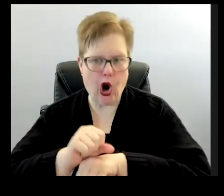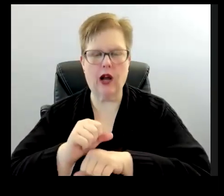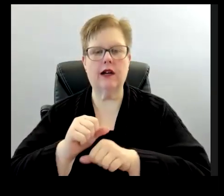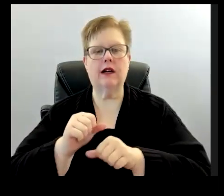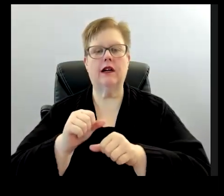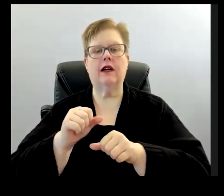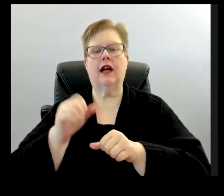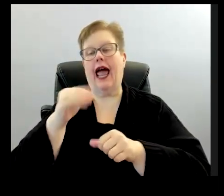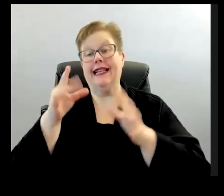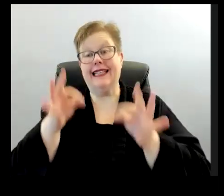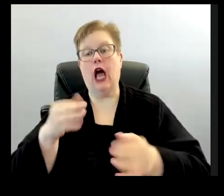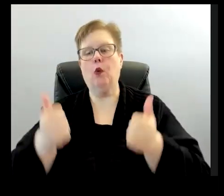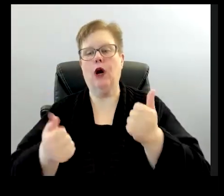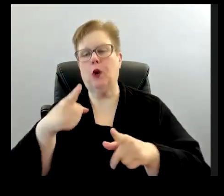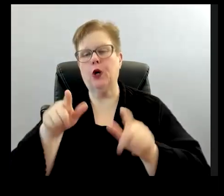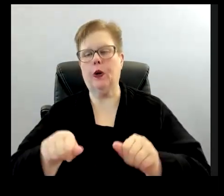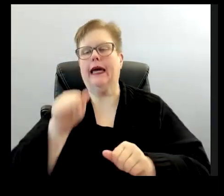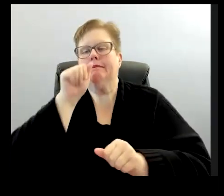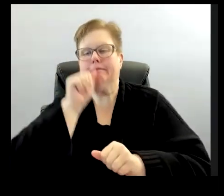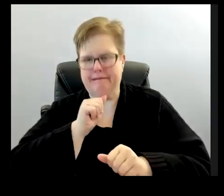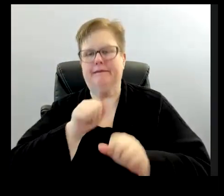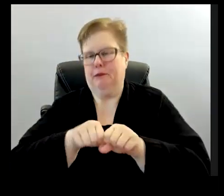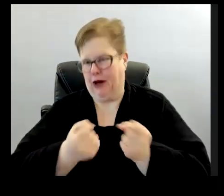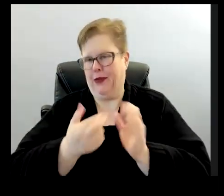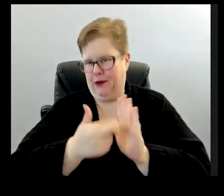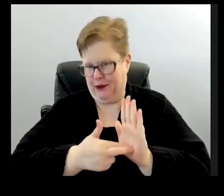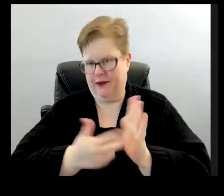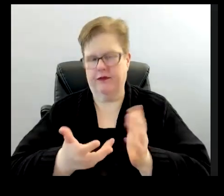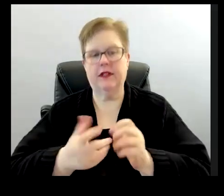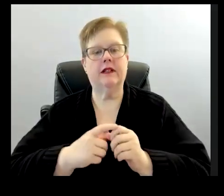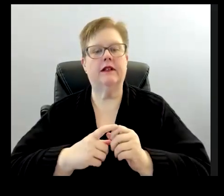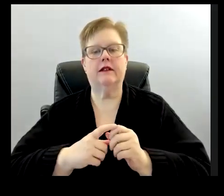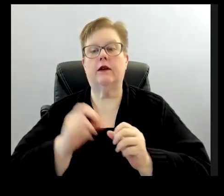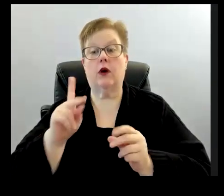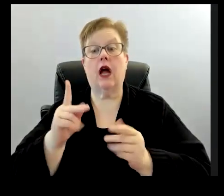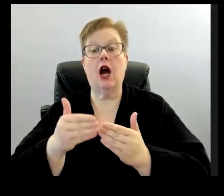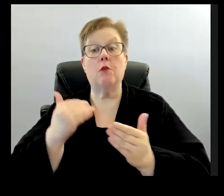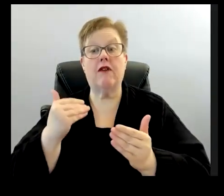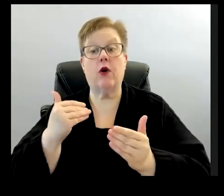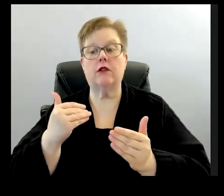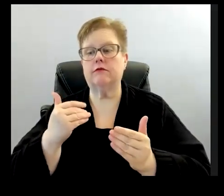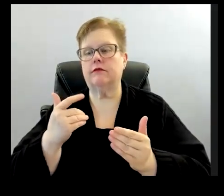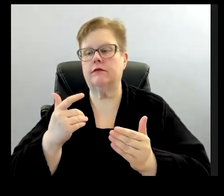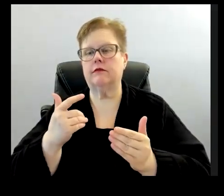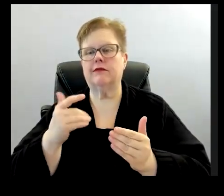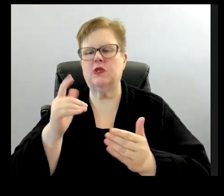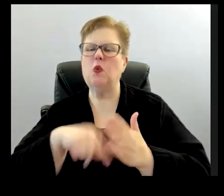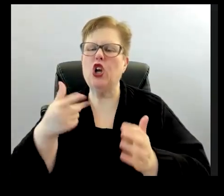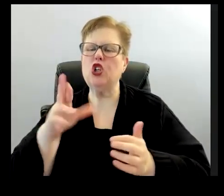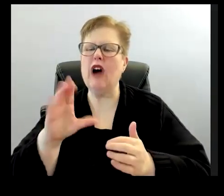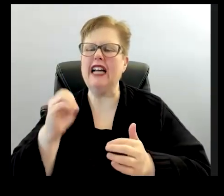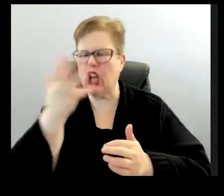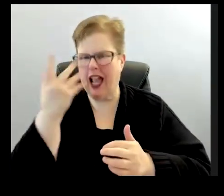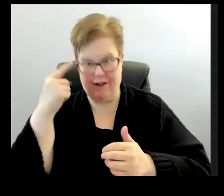most survivable for you to break. So before I go to which is what does grace look like for